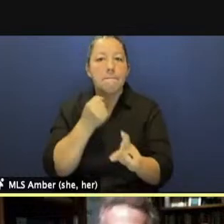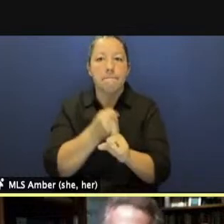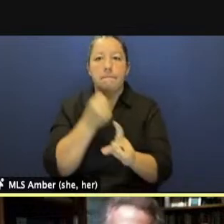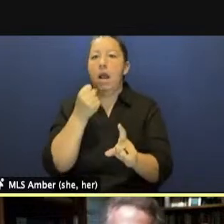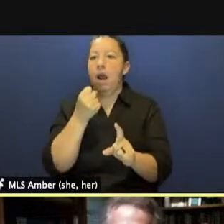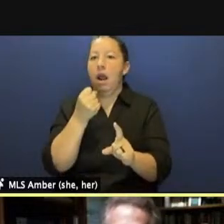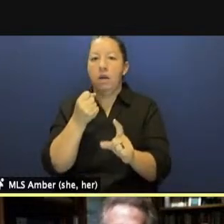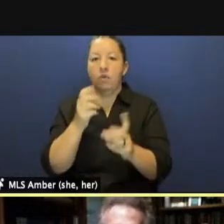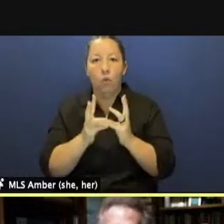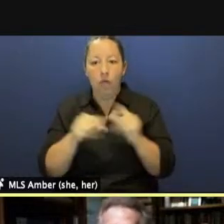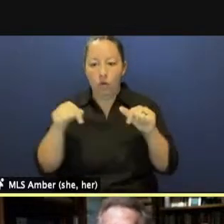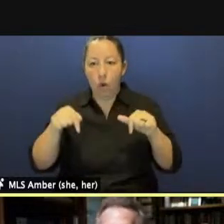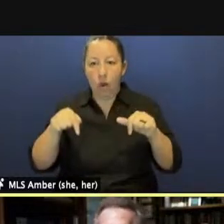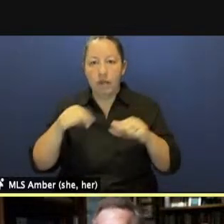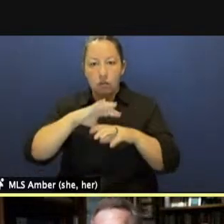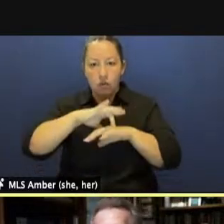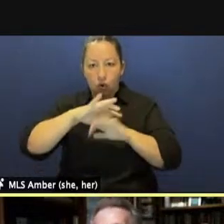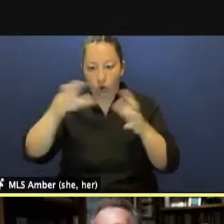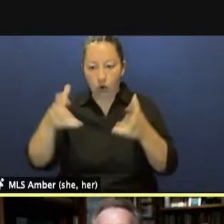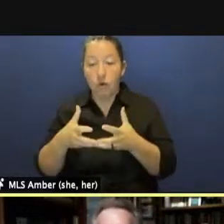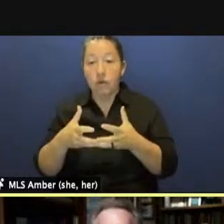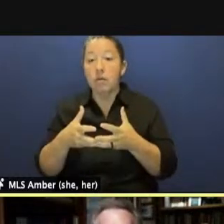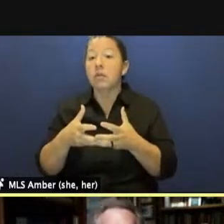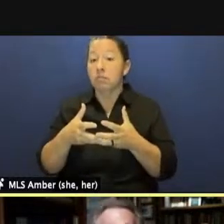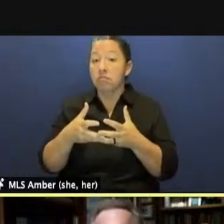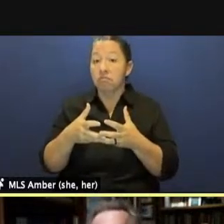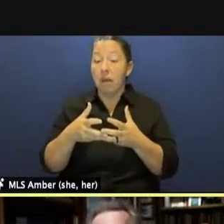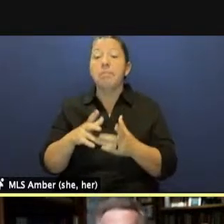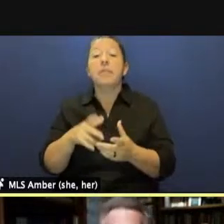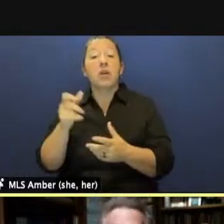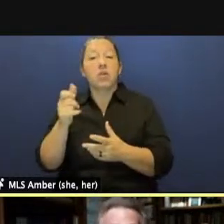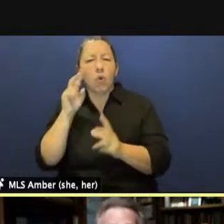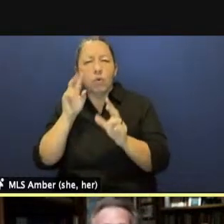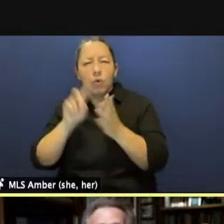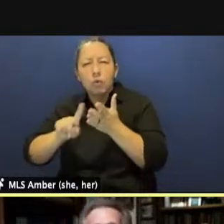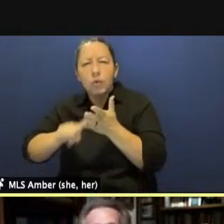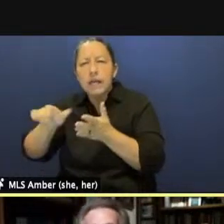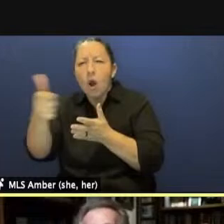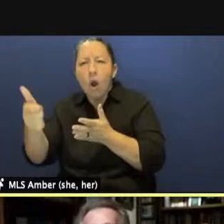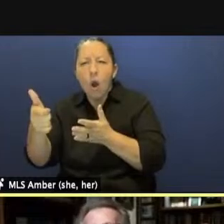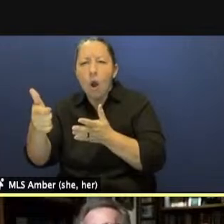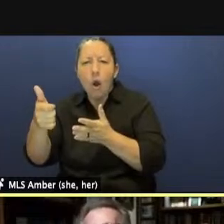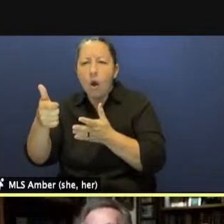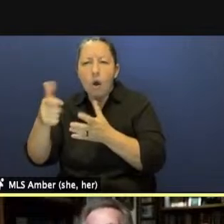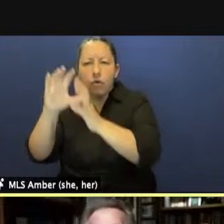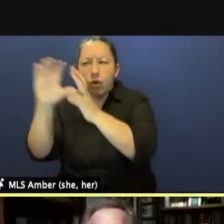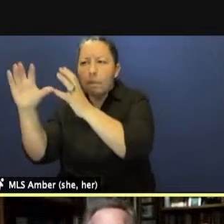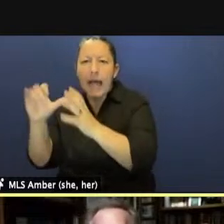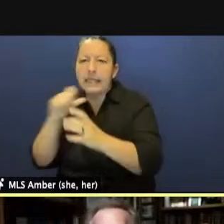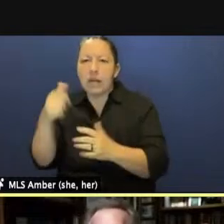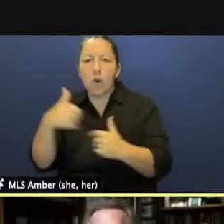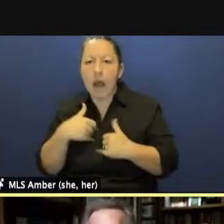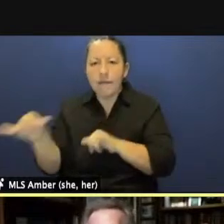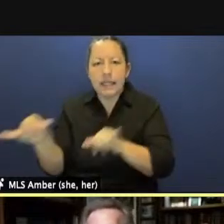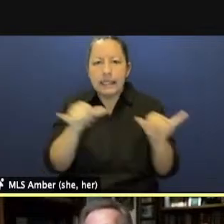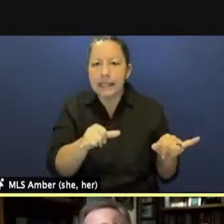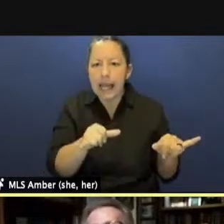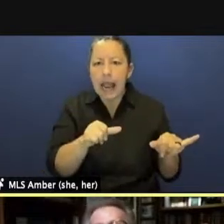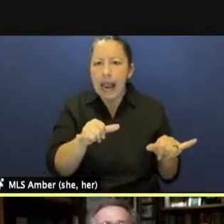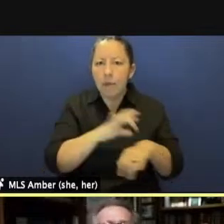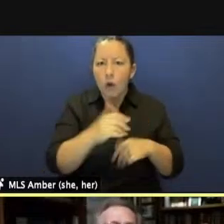don't have, indeed, a stabilizing moon like Mars, the obliquity of Mars